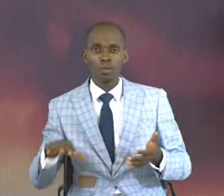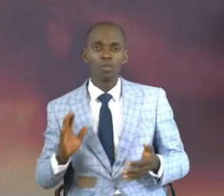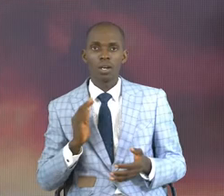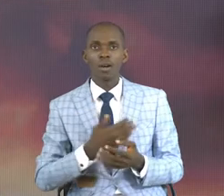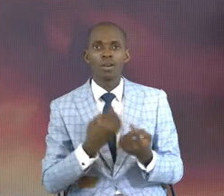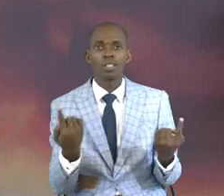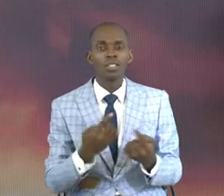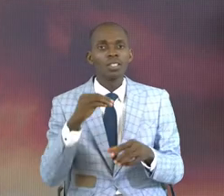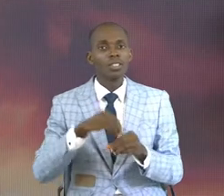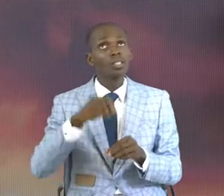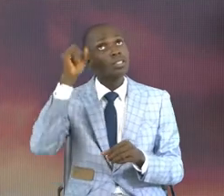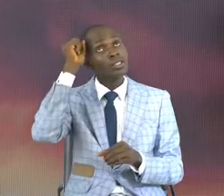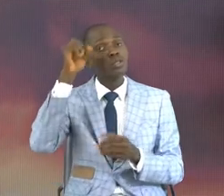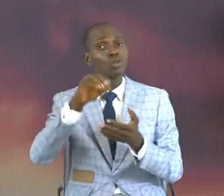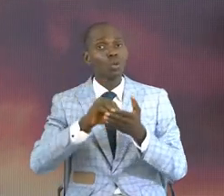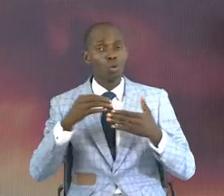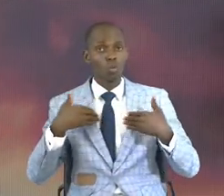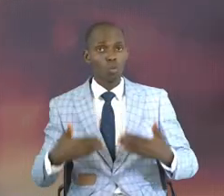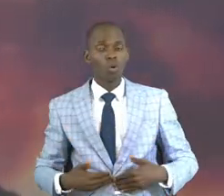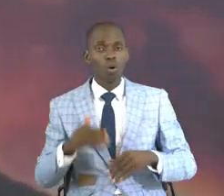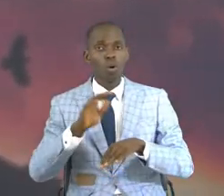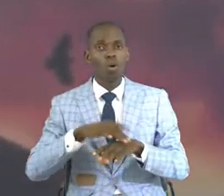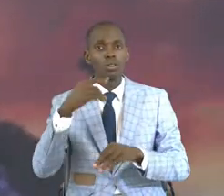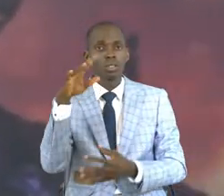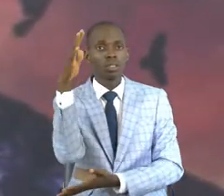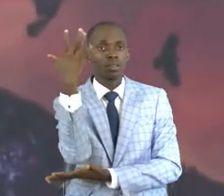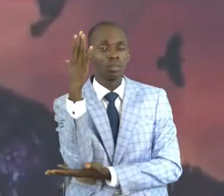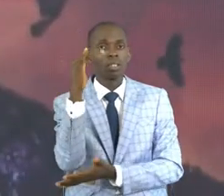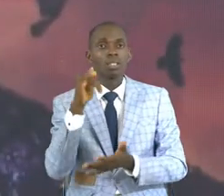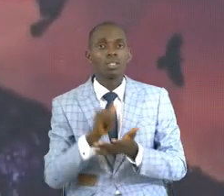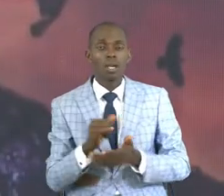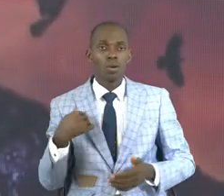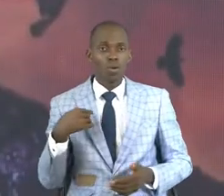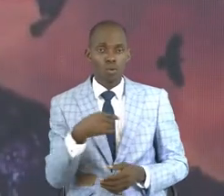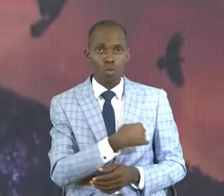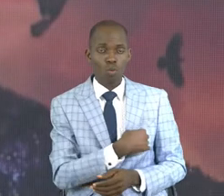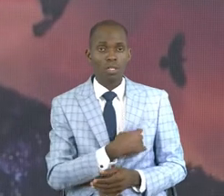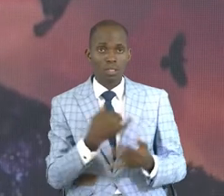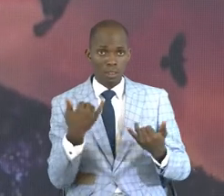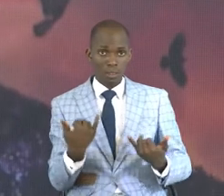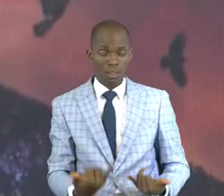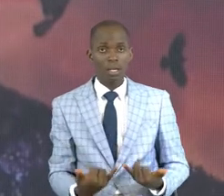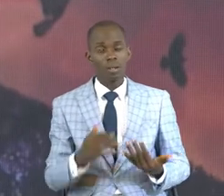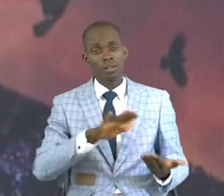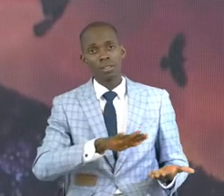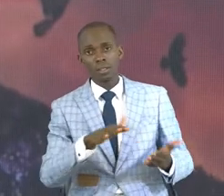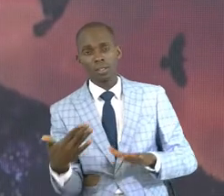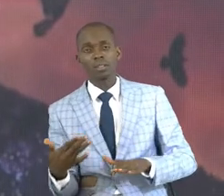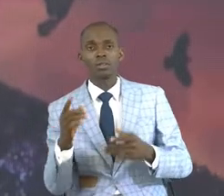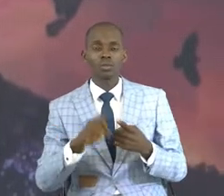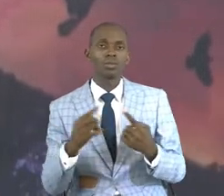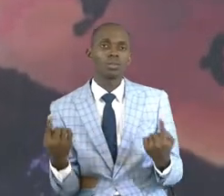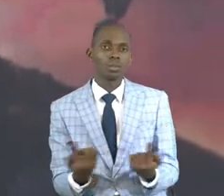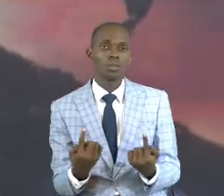body on the tree, that we being dead to sins,